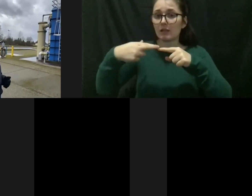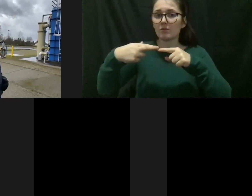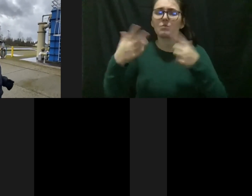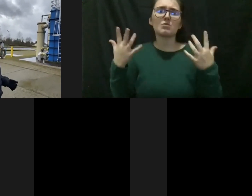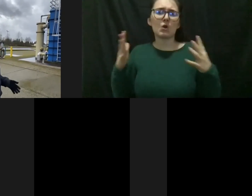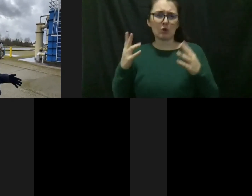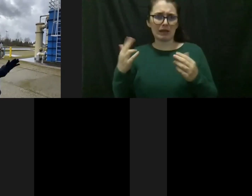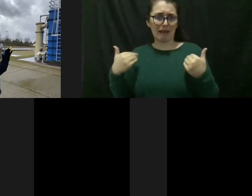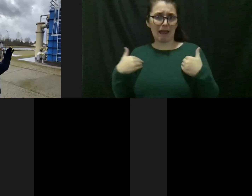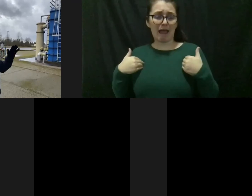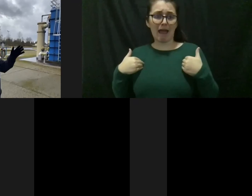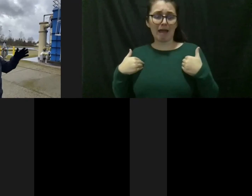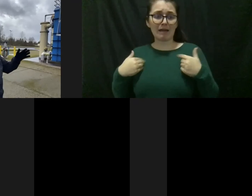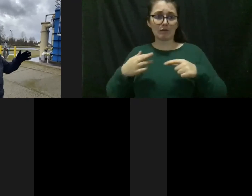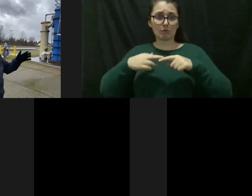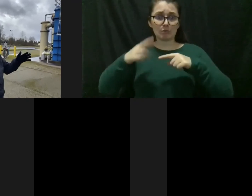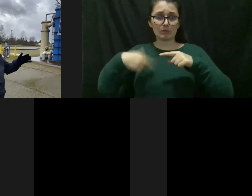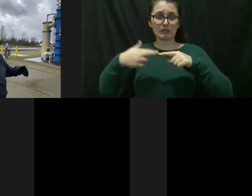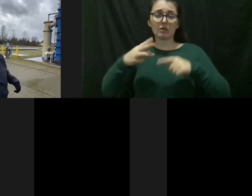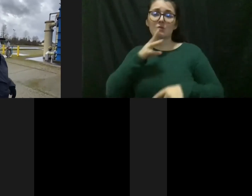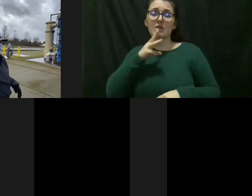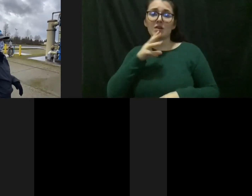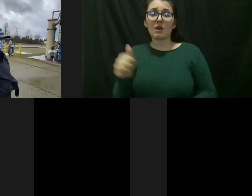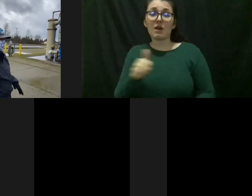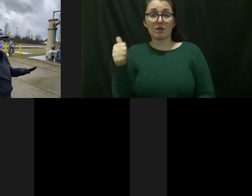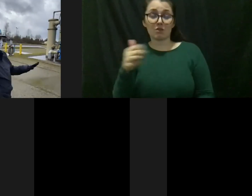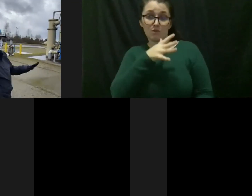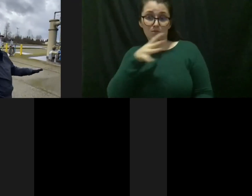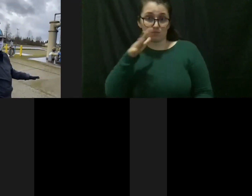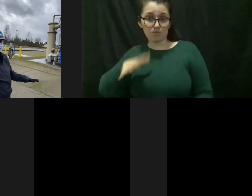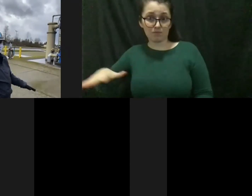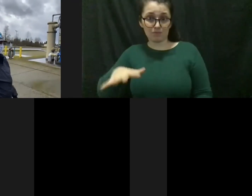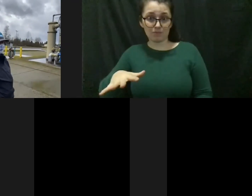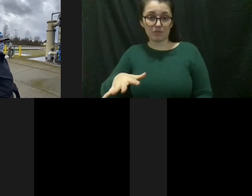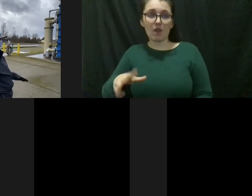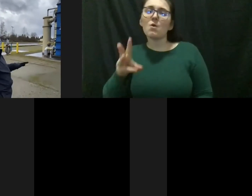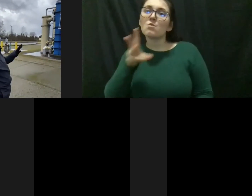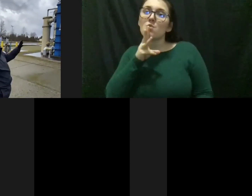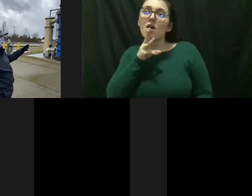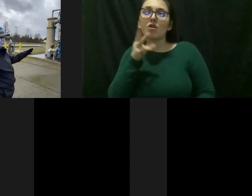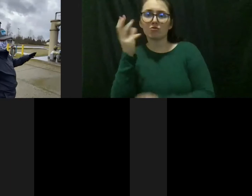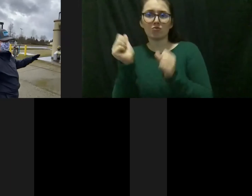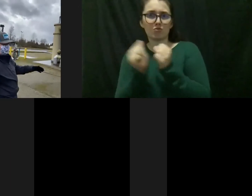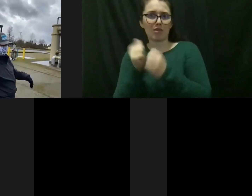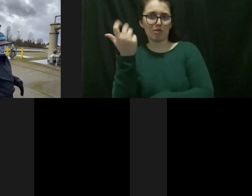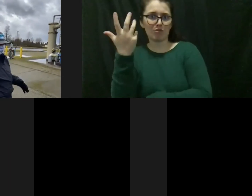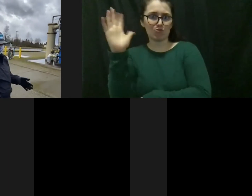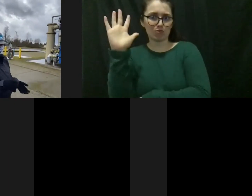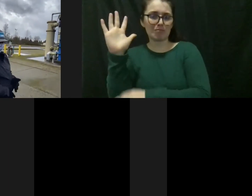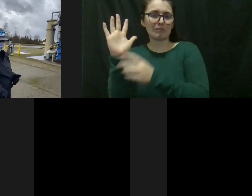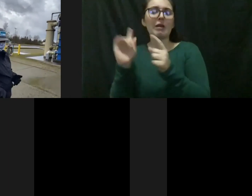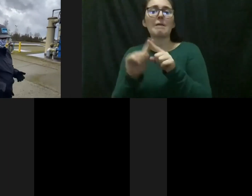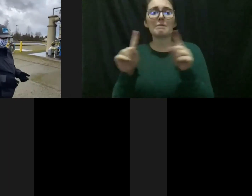if your parents have an RV and they need to dump, it's right outside the gate here from the plant. This is our